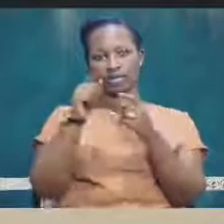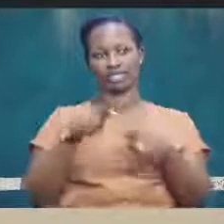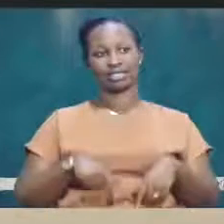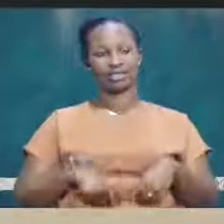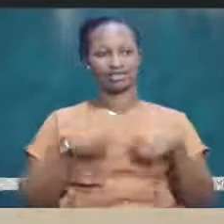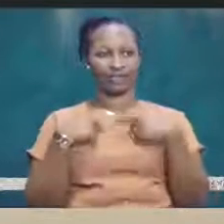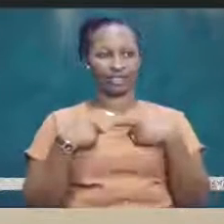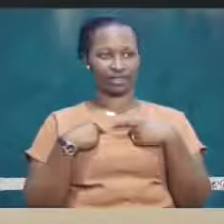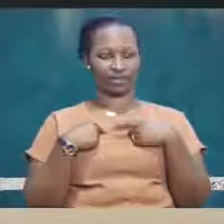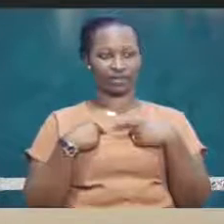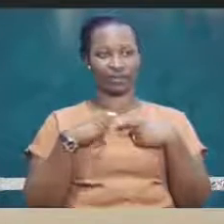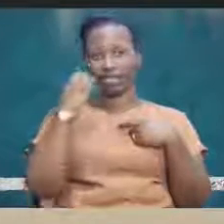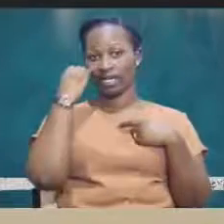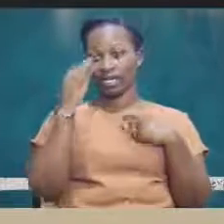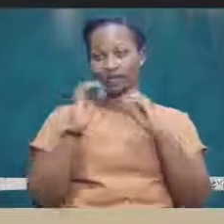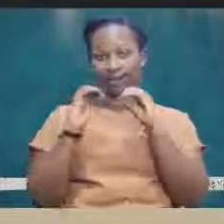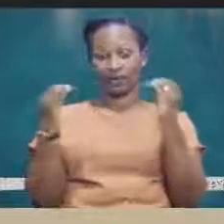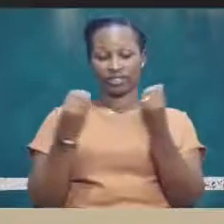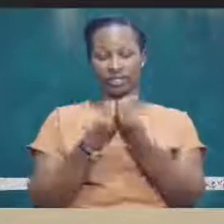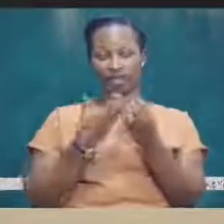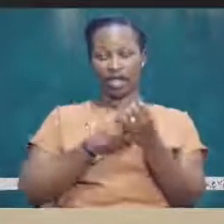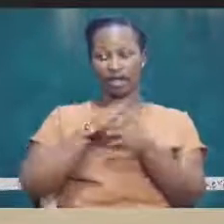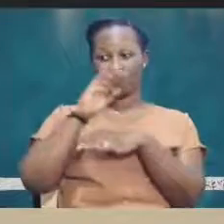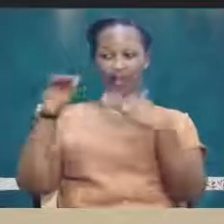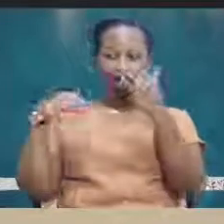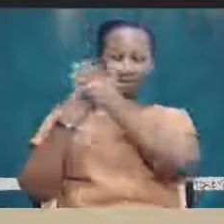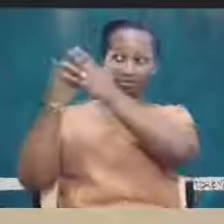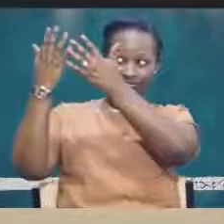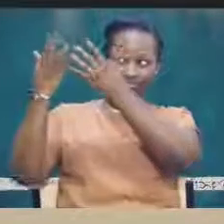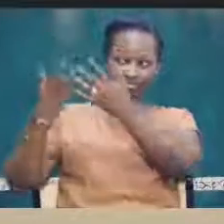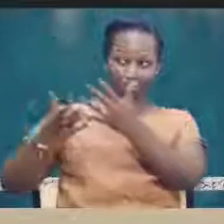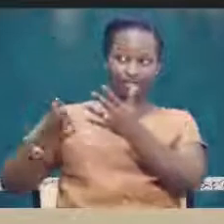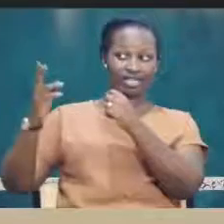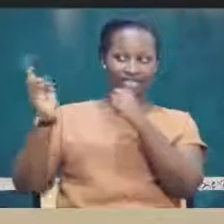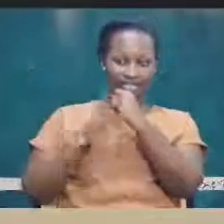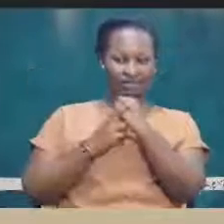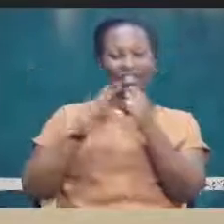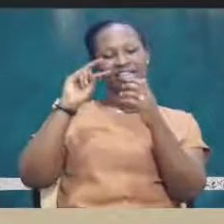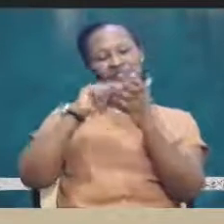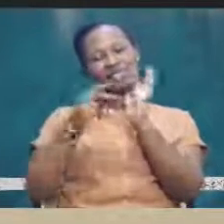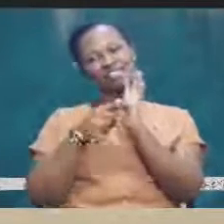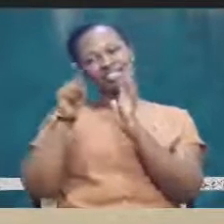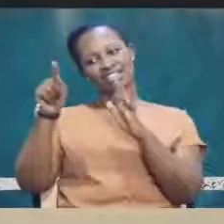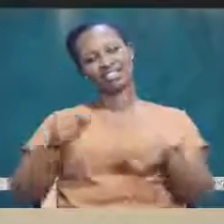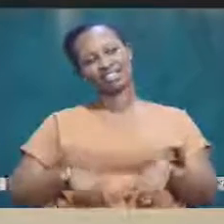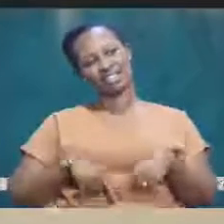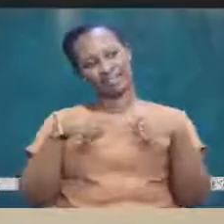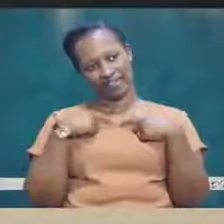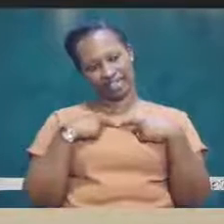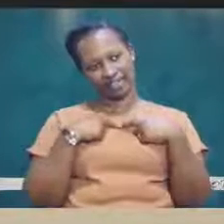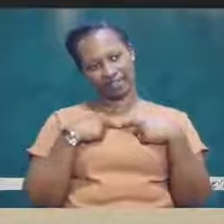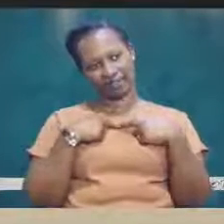living. If an organism has all these, that means it is living.